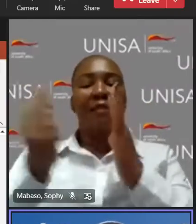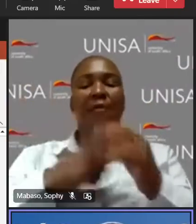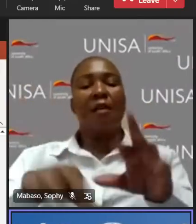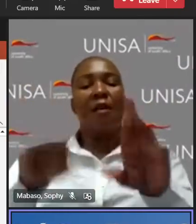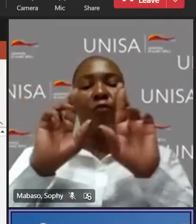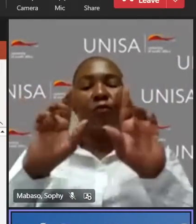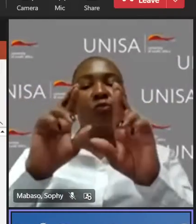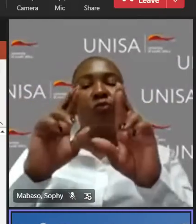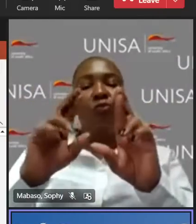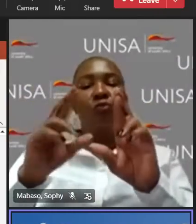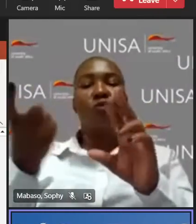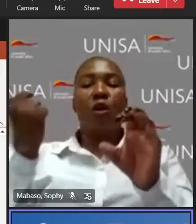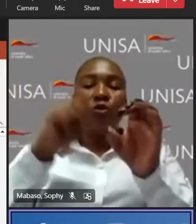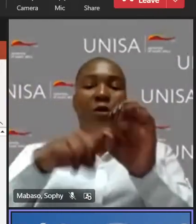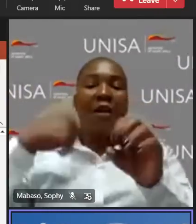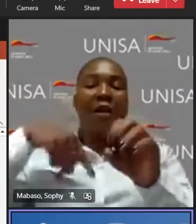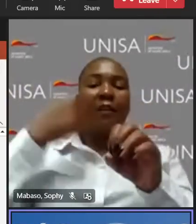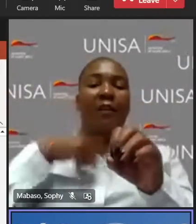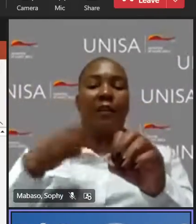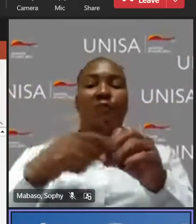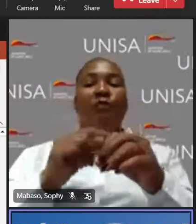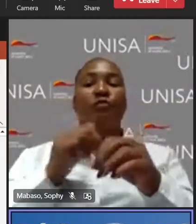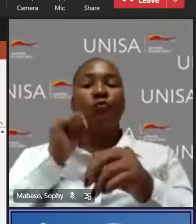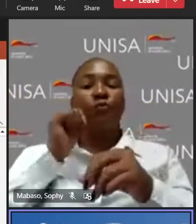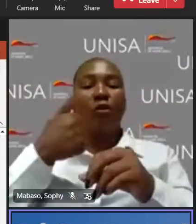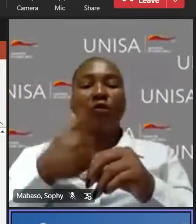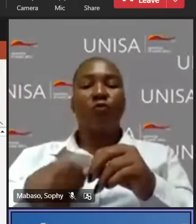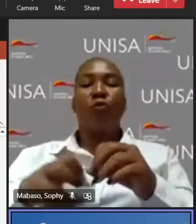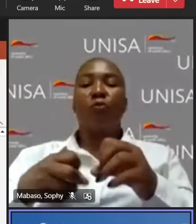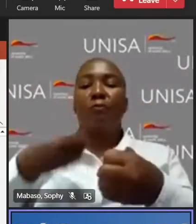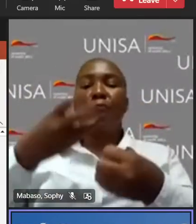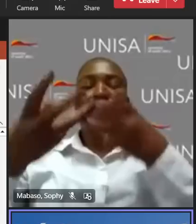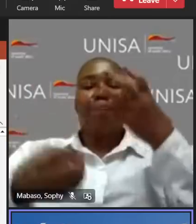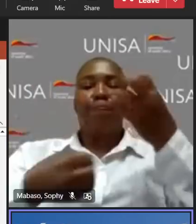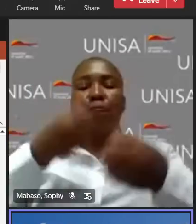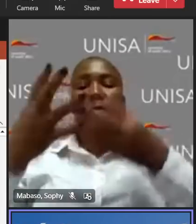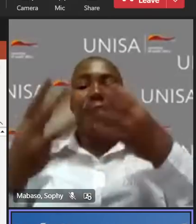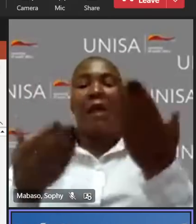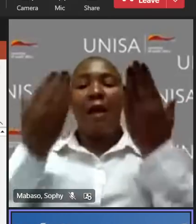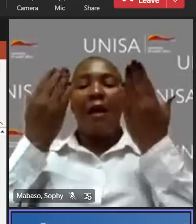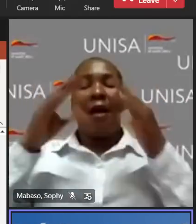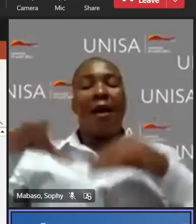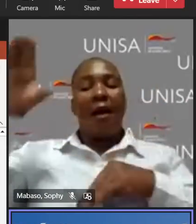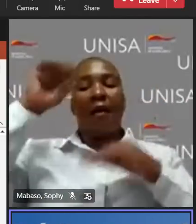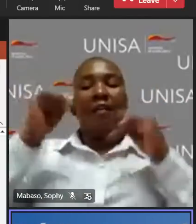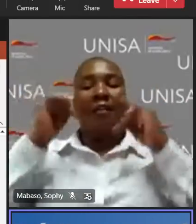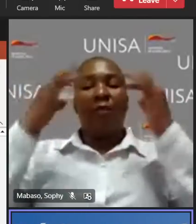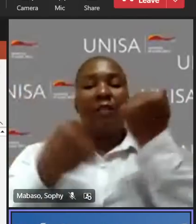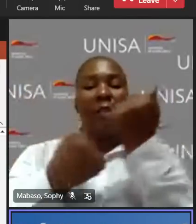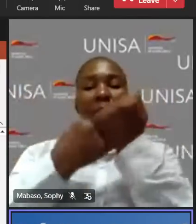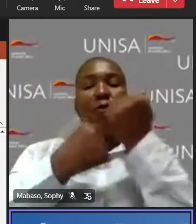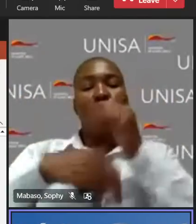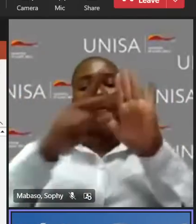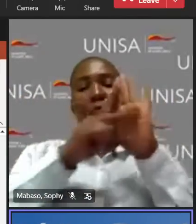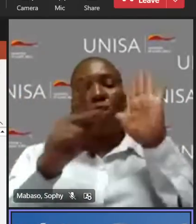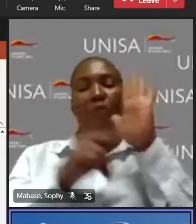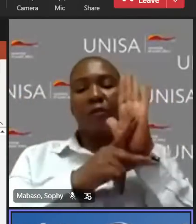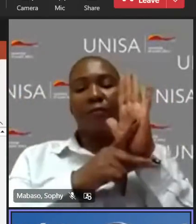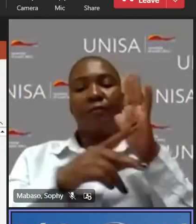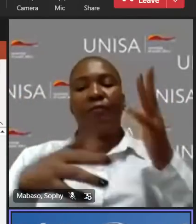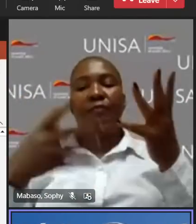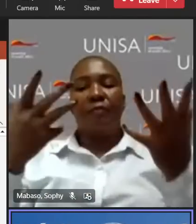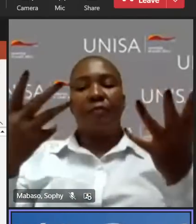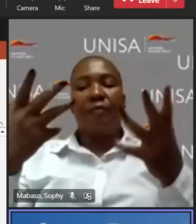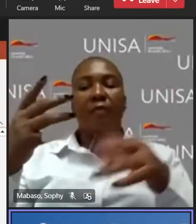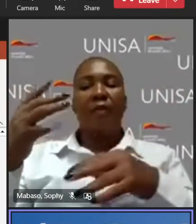join us tomorrow so that we can unpack the academic support programs, and you will be then